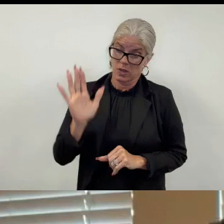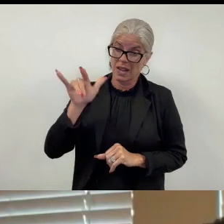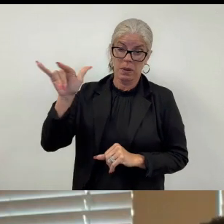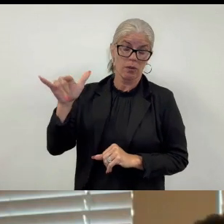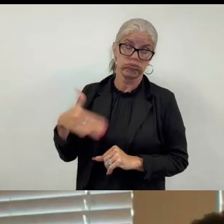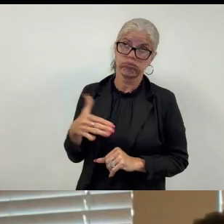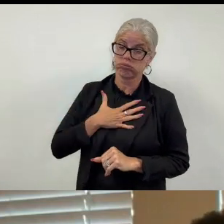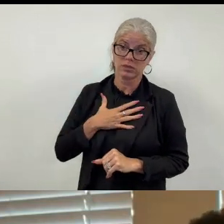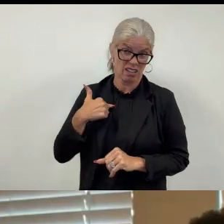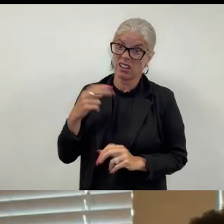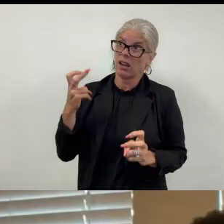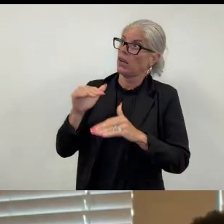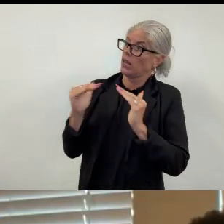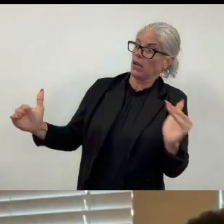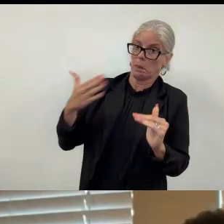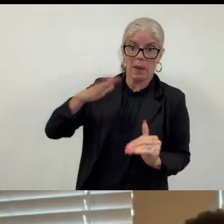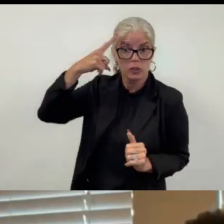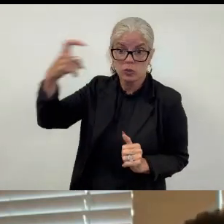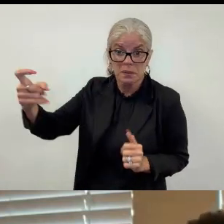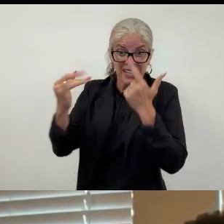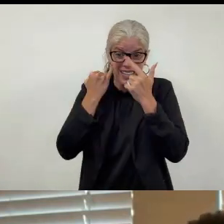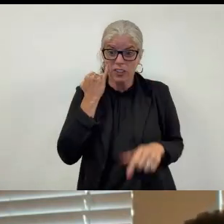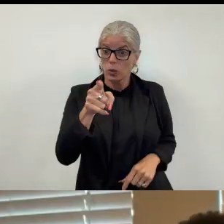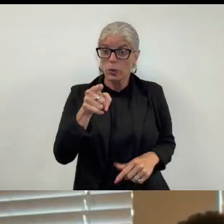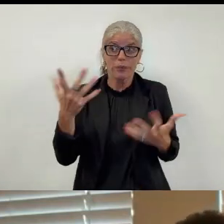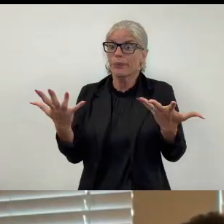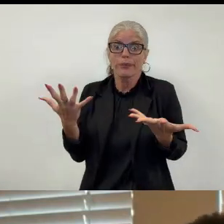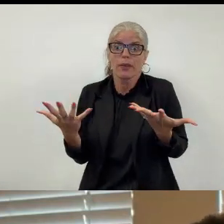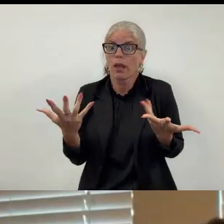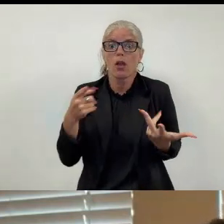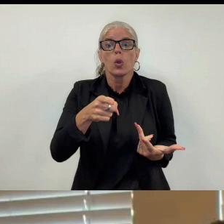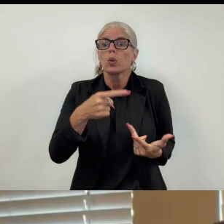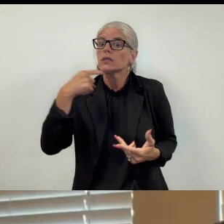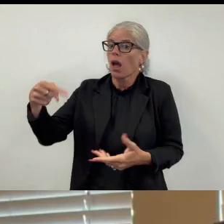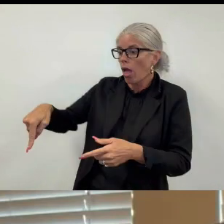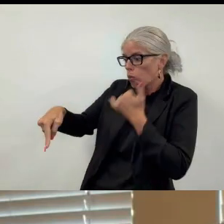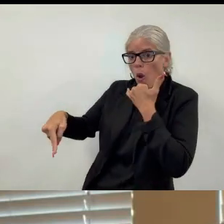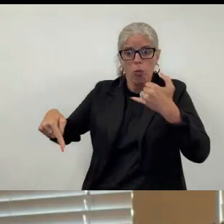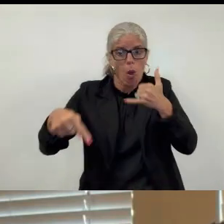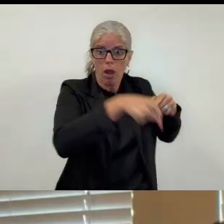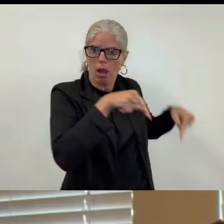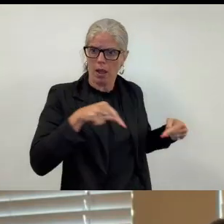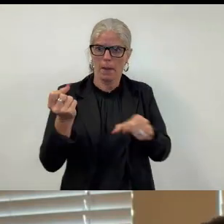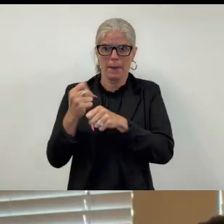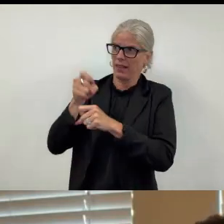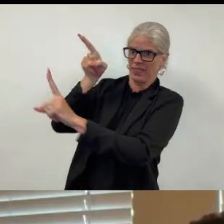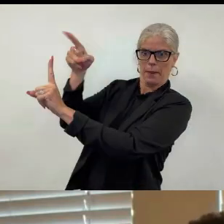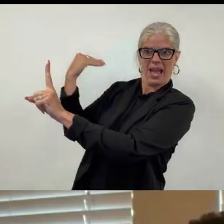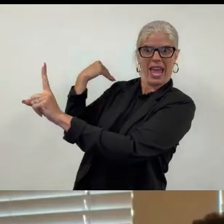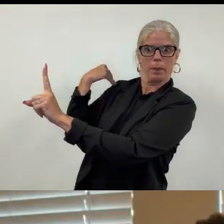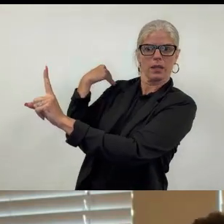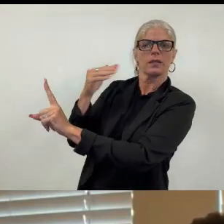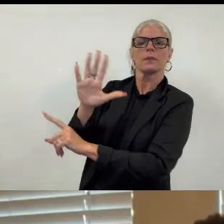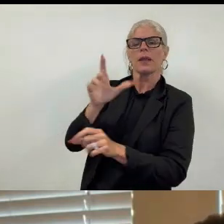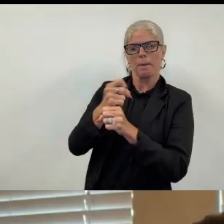going to be a nightmare and probably, tough slim pickings if you're going to try to do any kind of accountability or